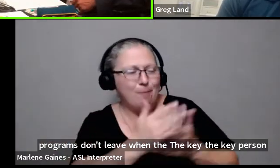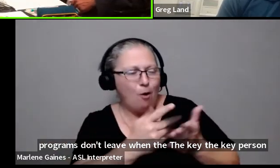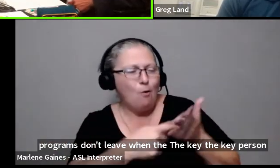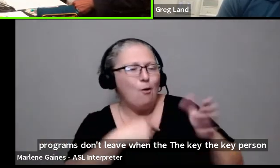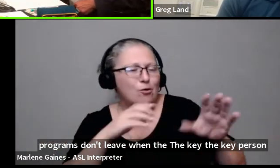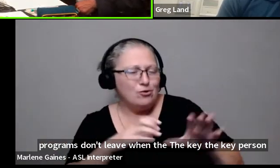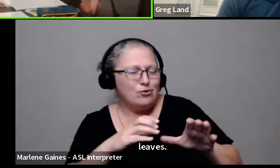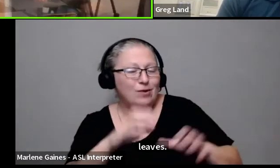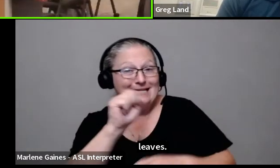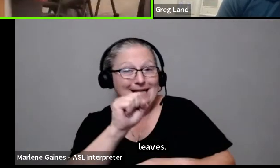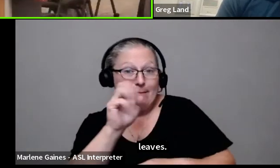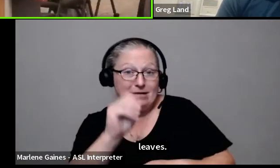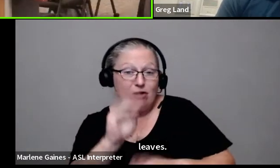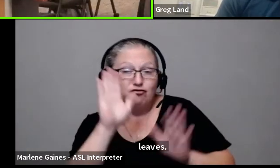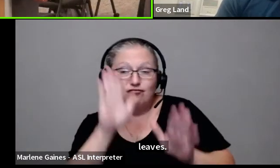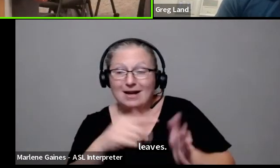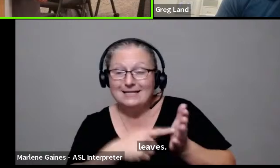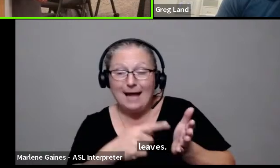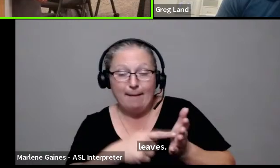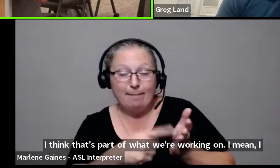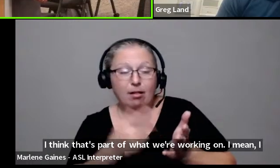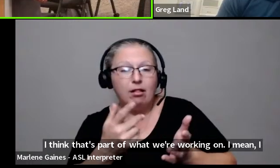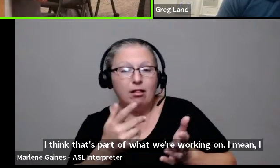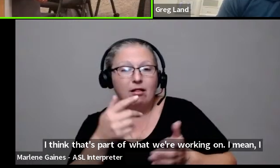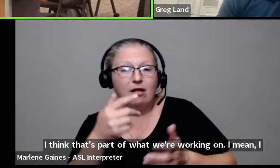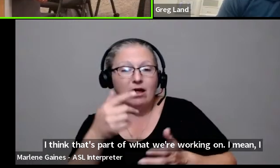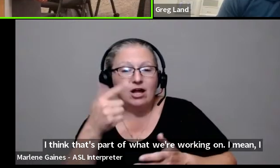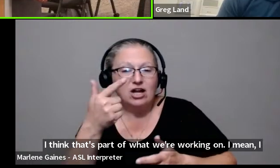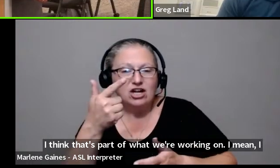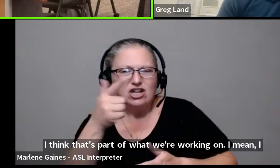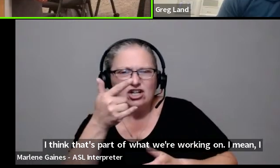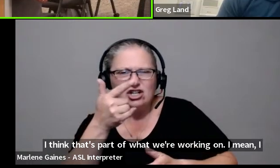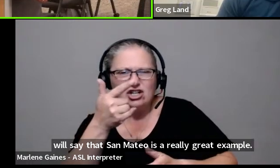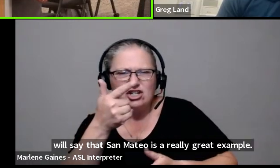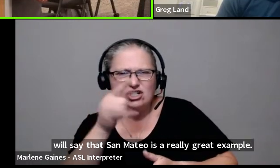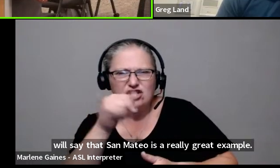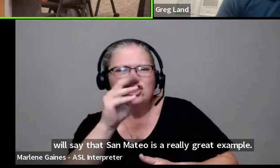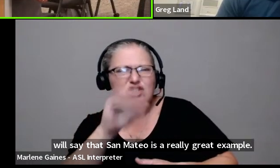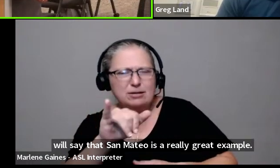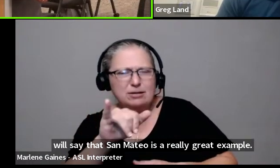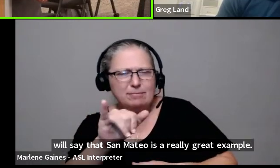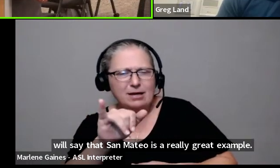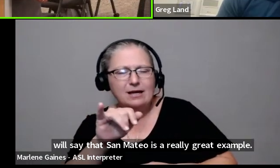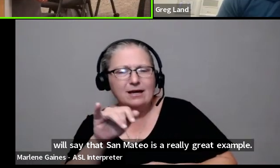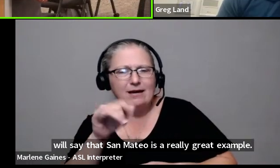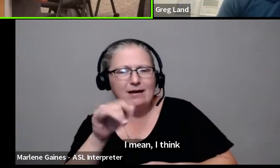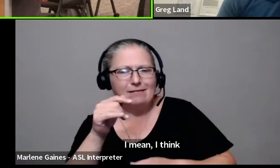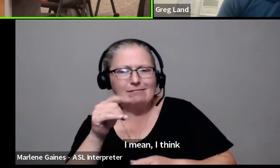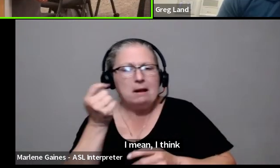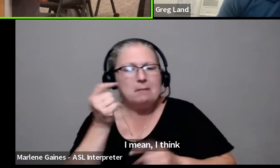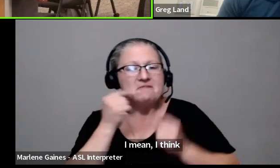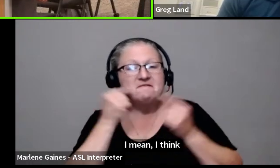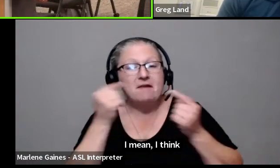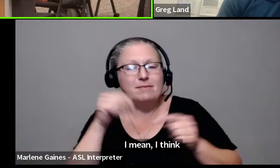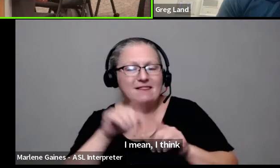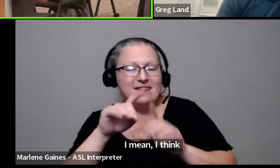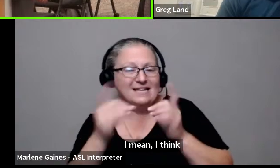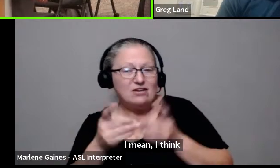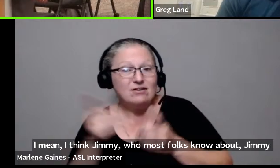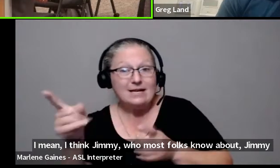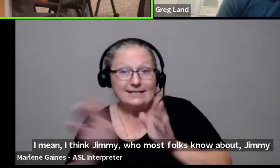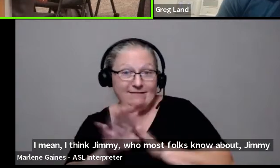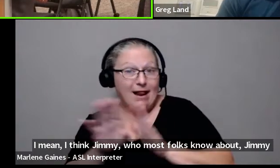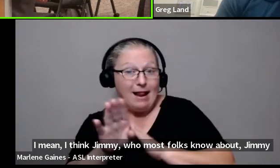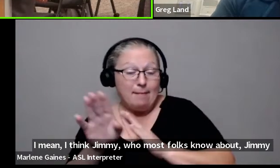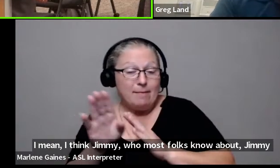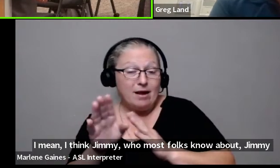say that San Mateo is a really great example. I mean, I think Jimmy Ikeda, who most folks know about, Jimmy's really kind of semi-famous in the district, and he's developing